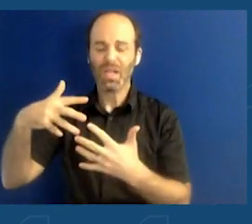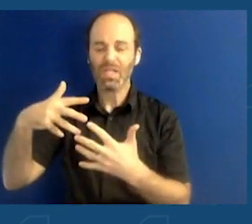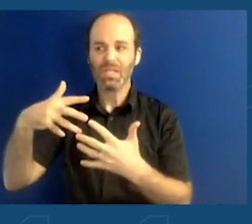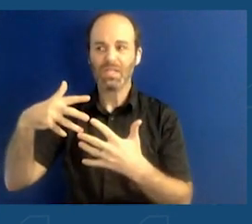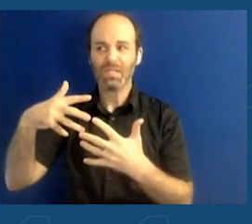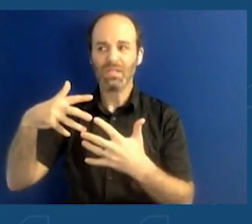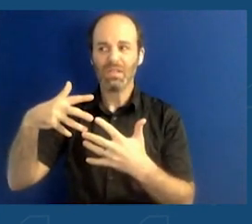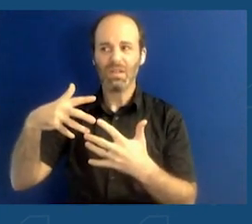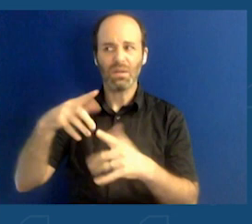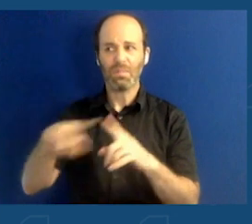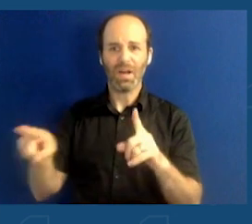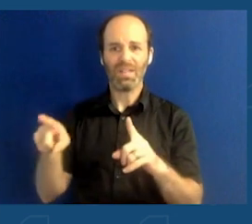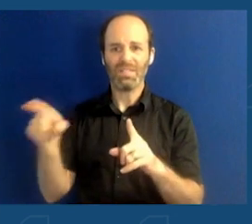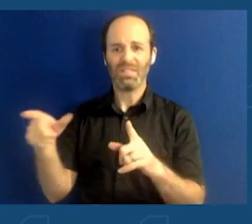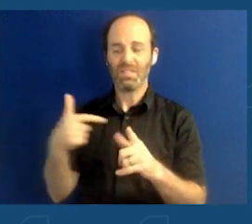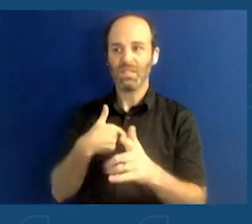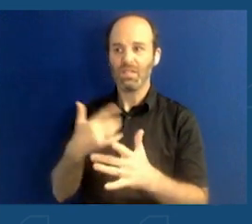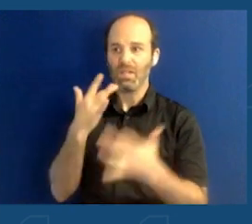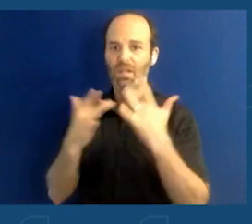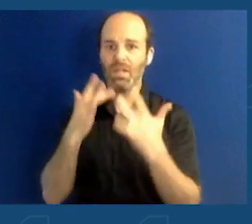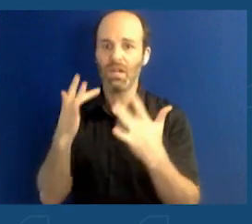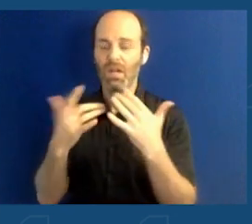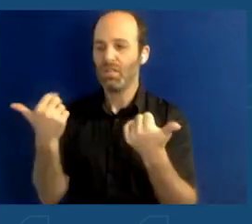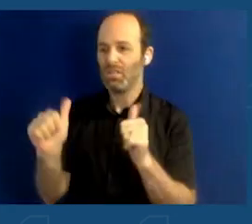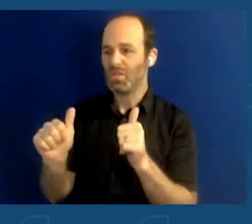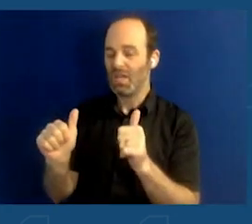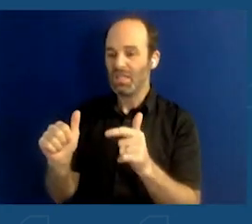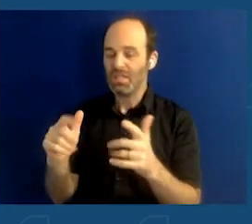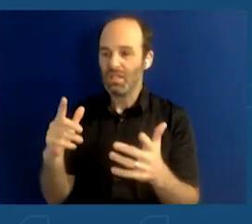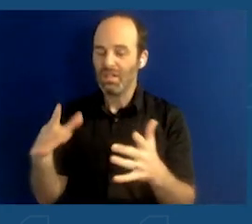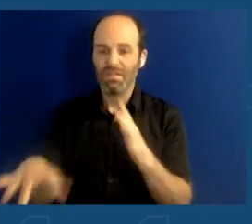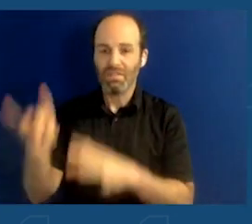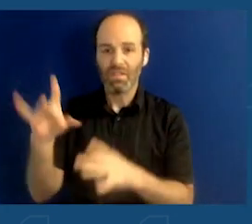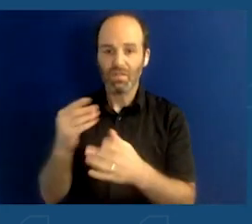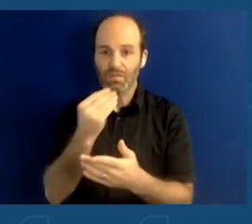getting food on their table and can they afford their medicine?